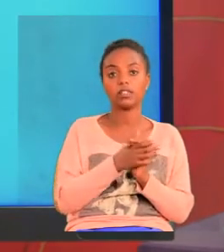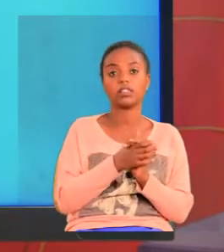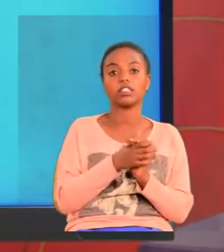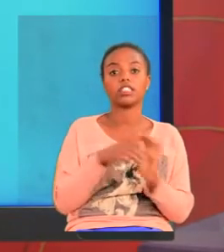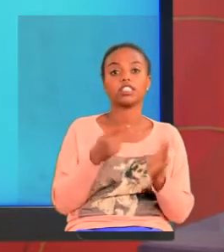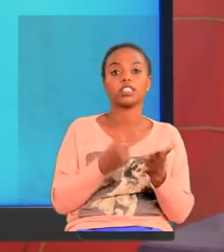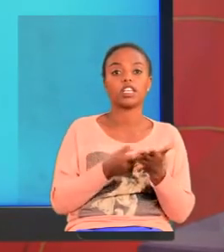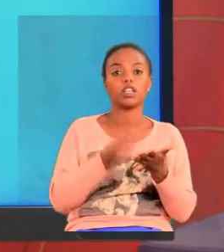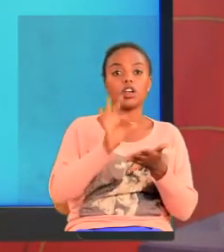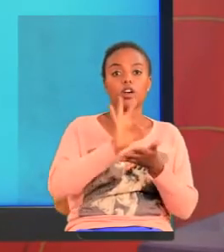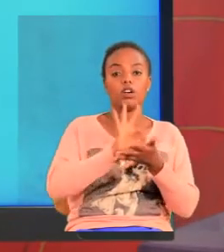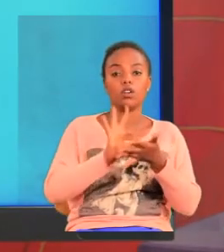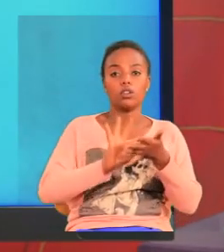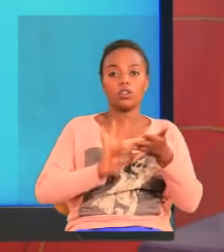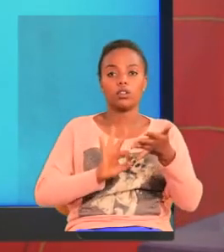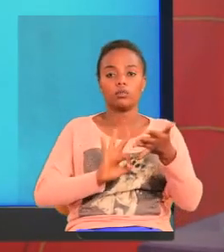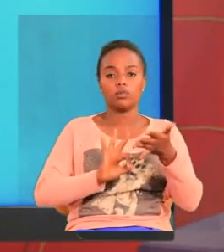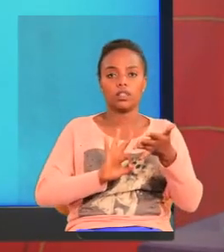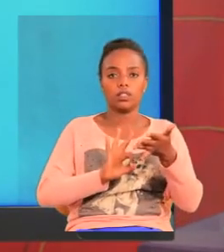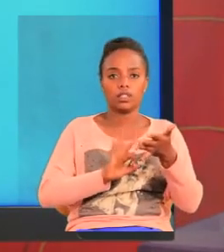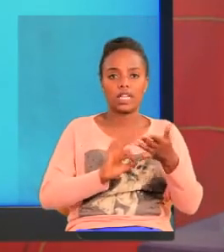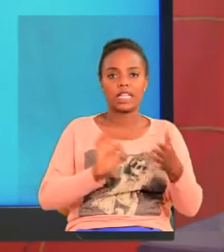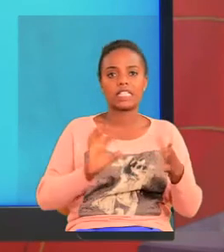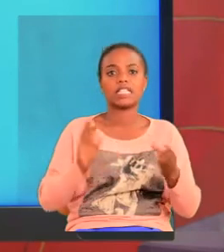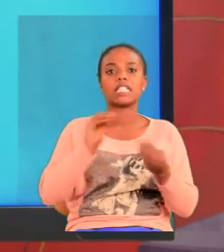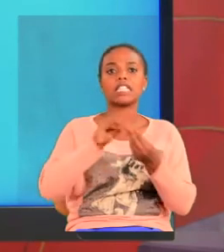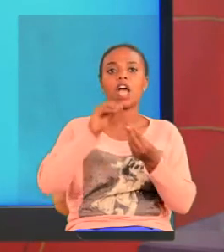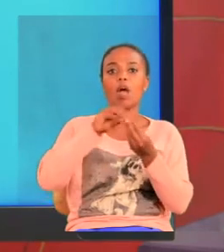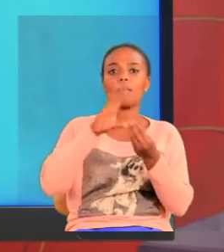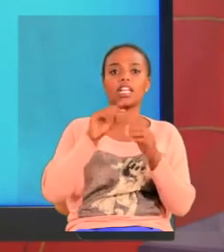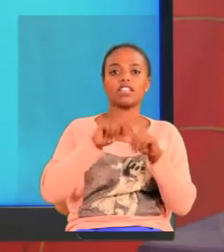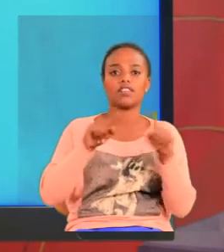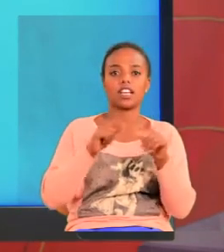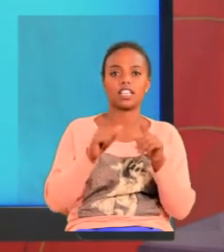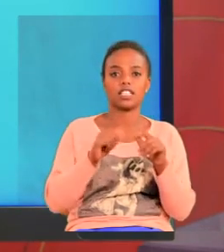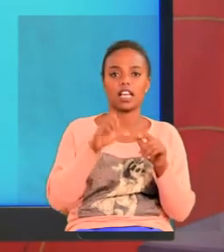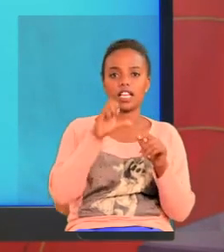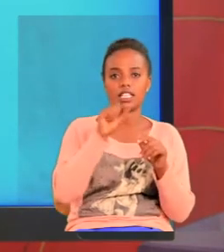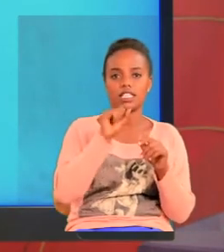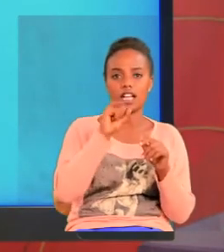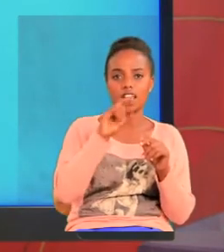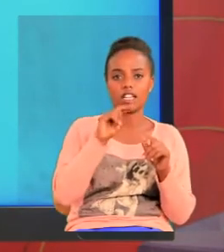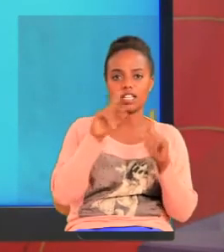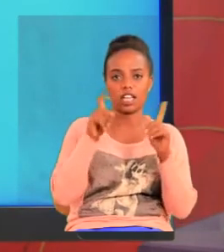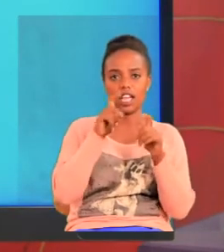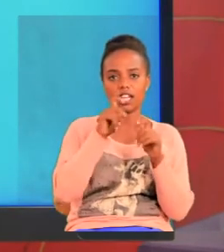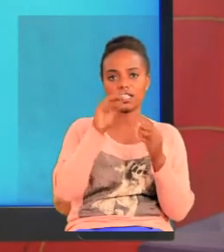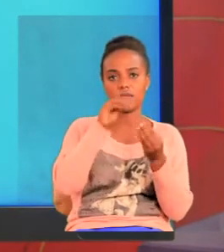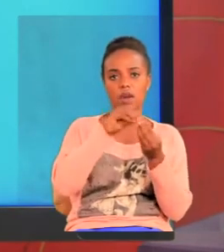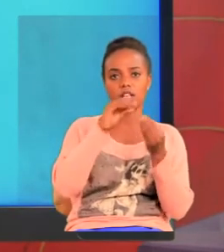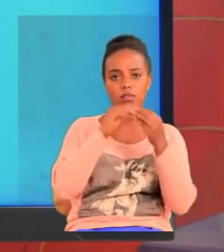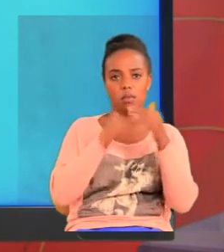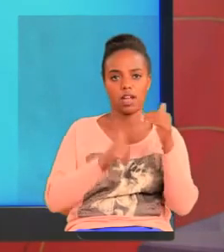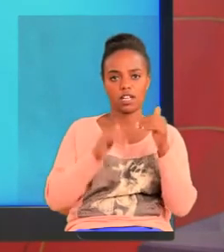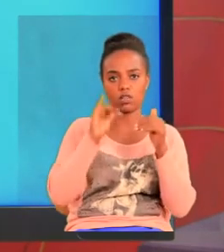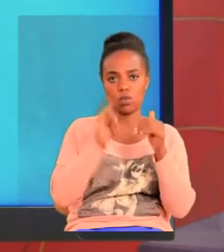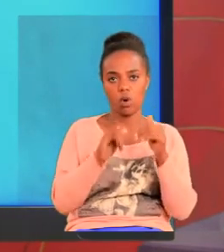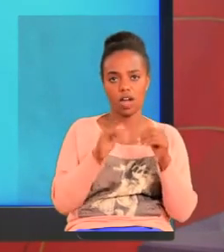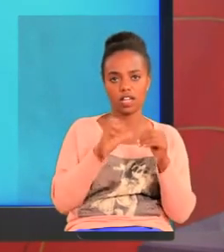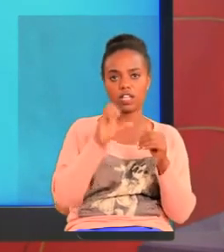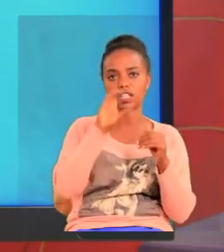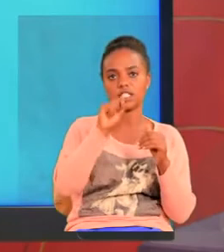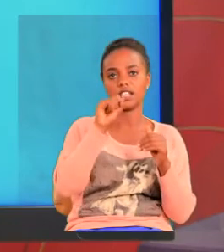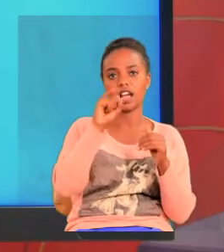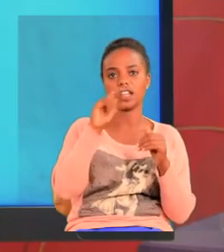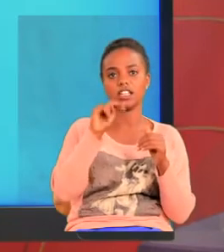these formulas sum and difference identities. Sine x plus or minus y is given by this equation: sine x cos